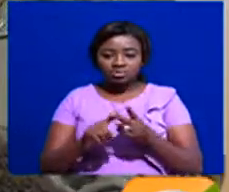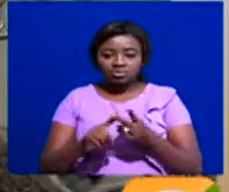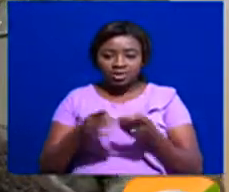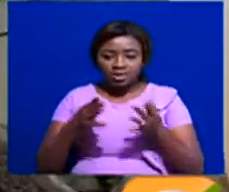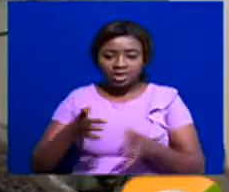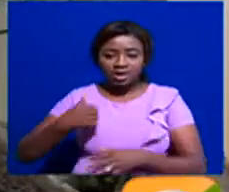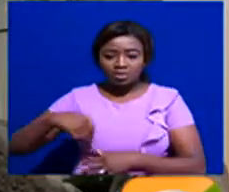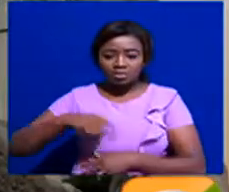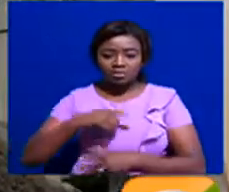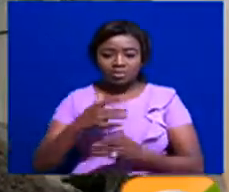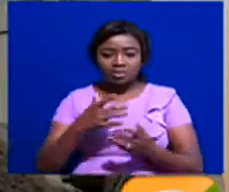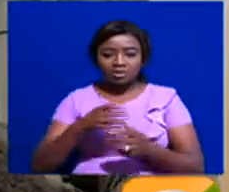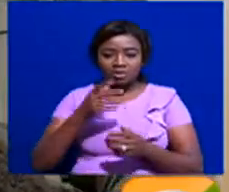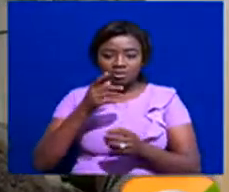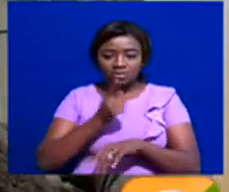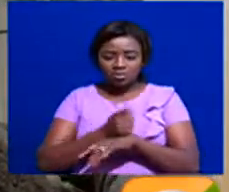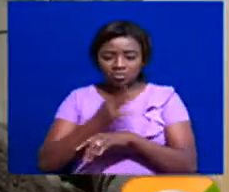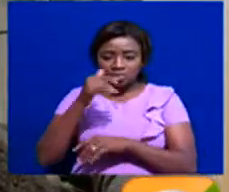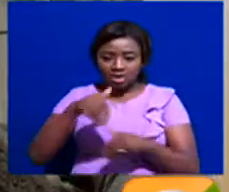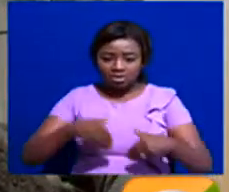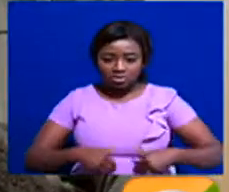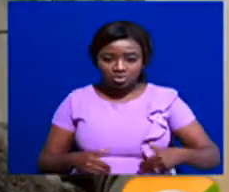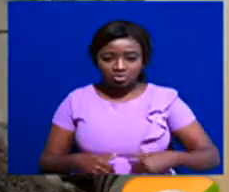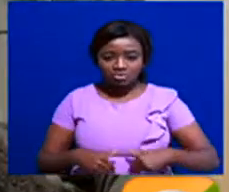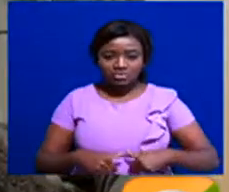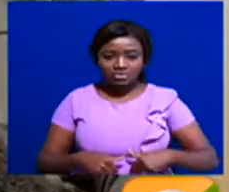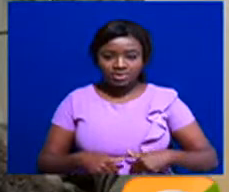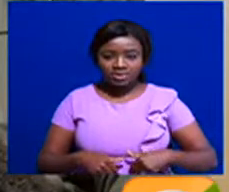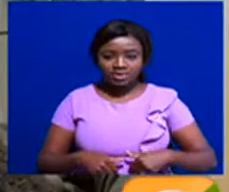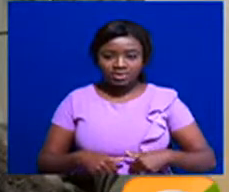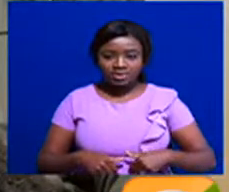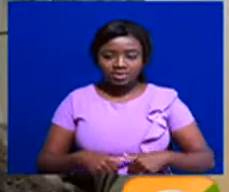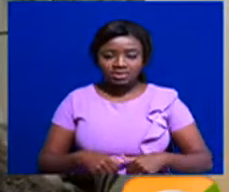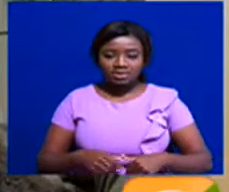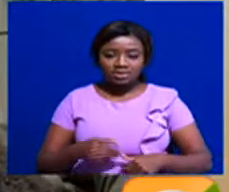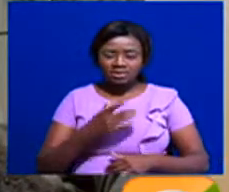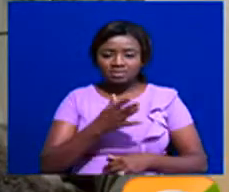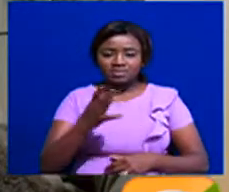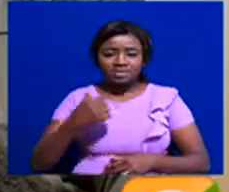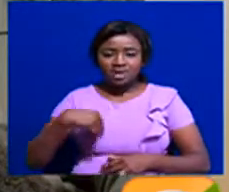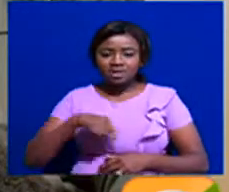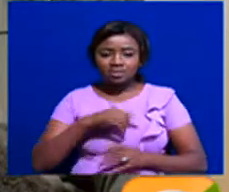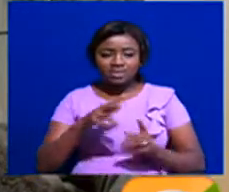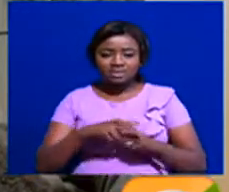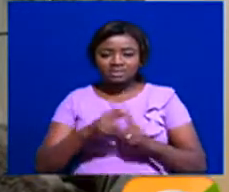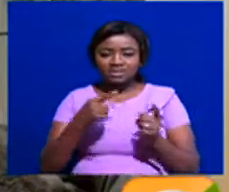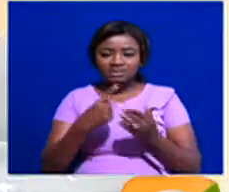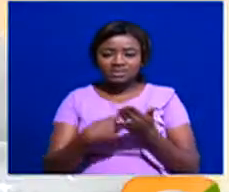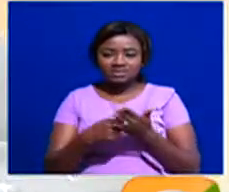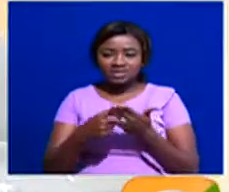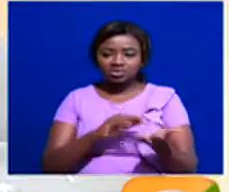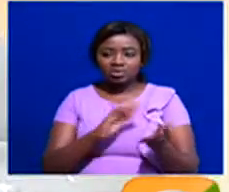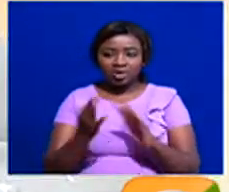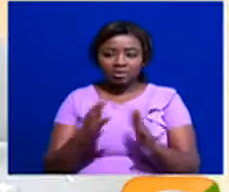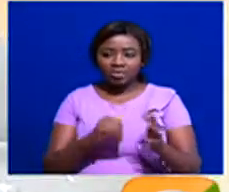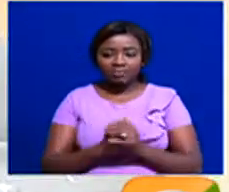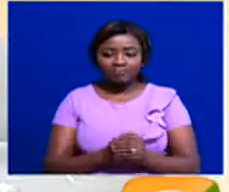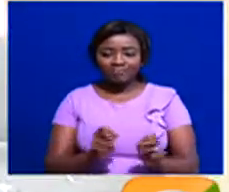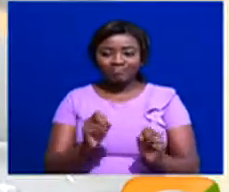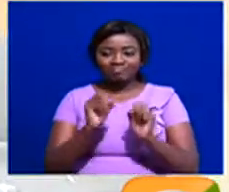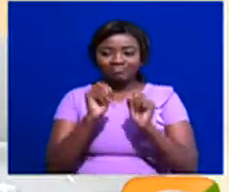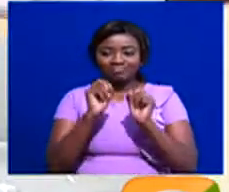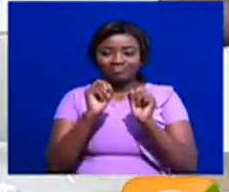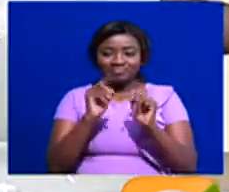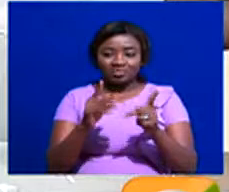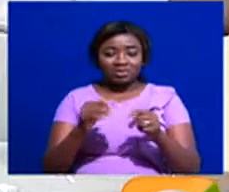one of us, the youths, in this panel is when we start having real conversation. Thank you. Okay, brilliant. That's why I have